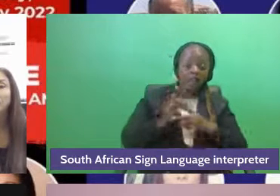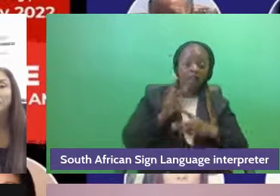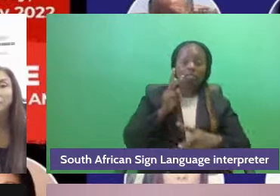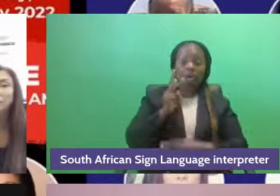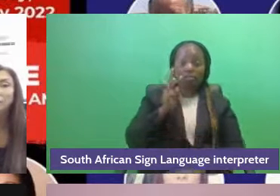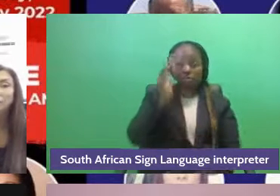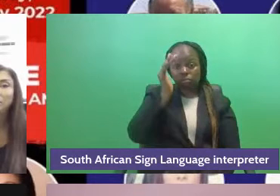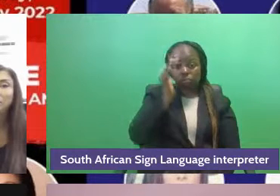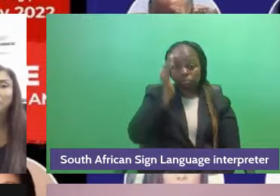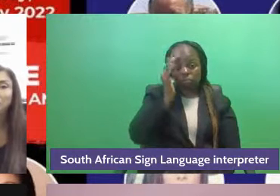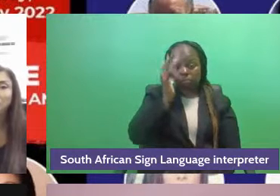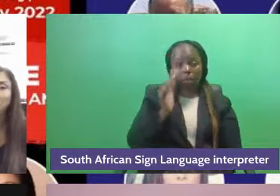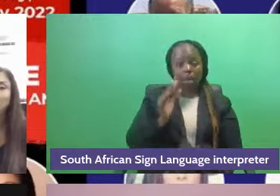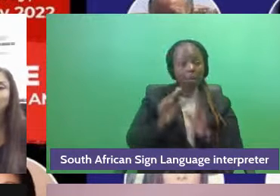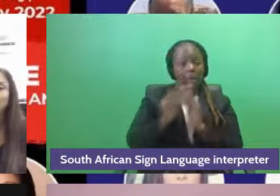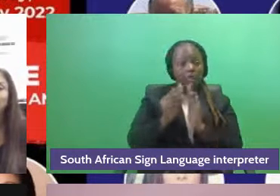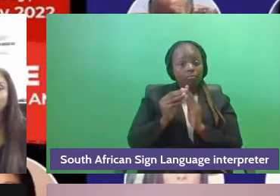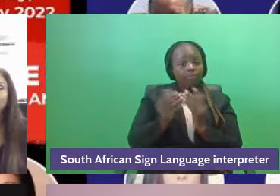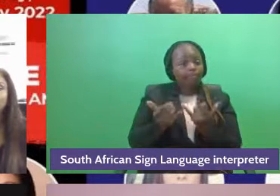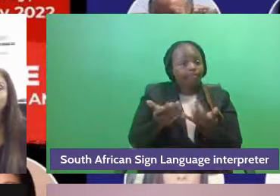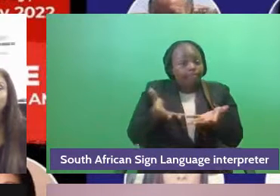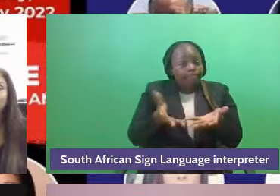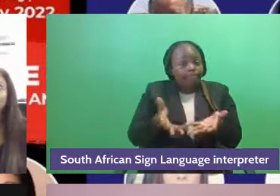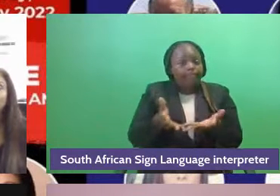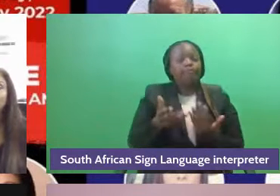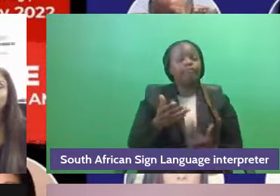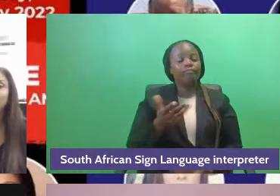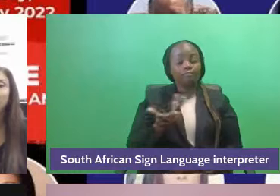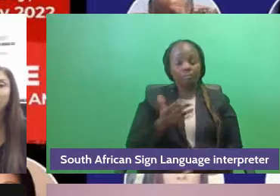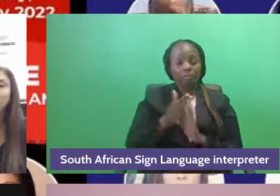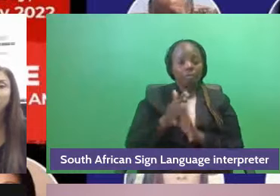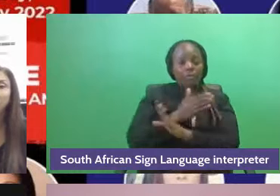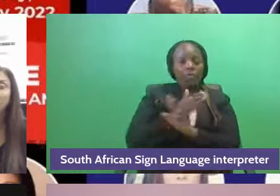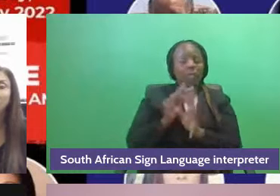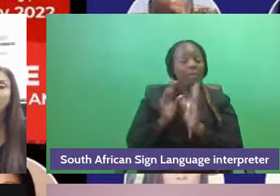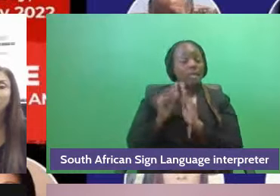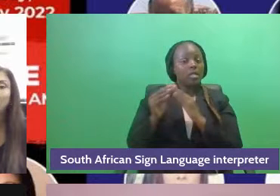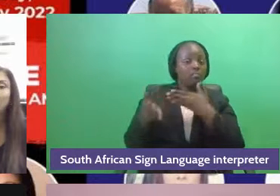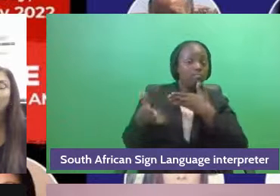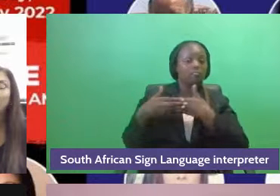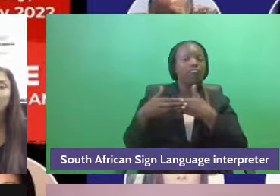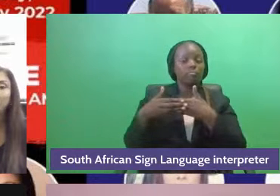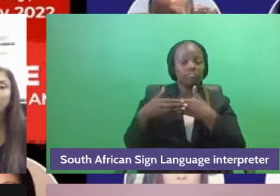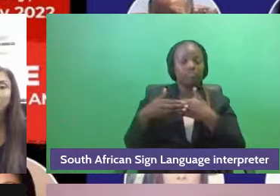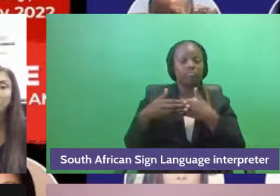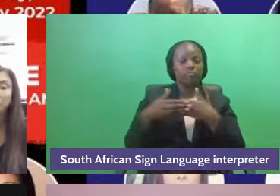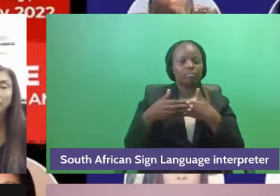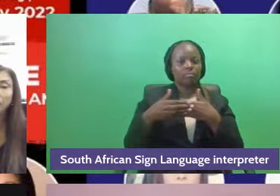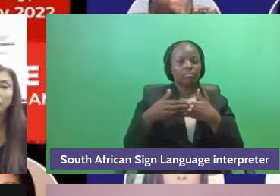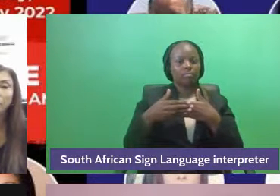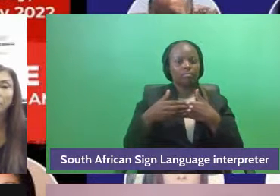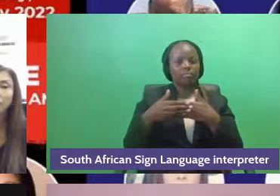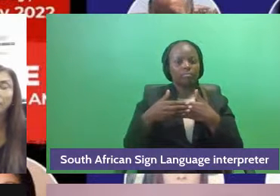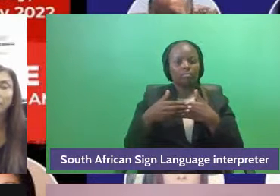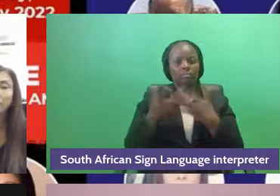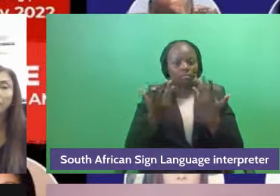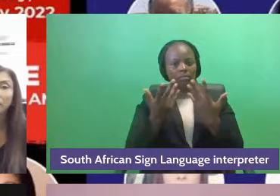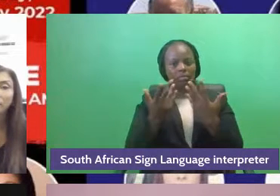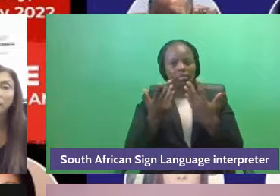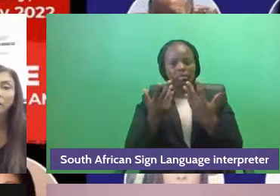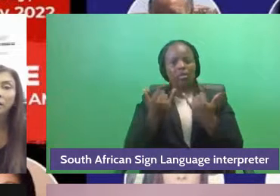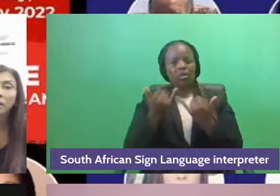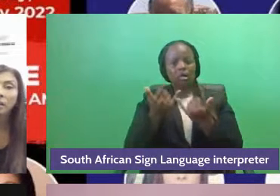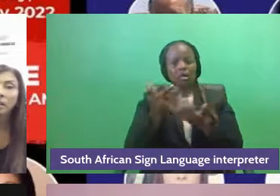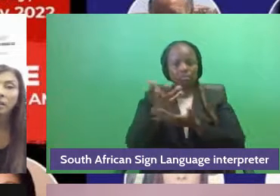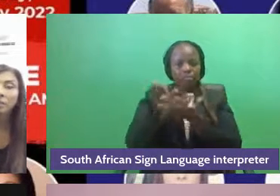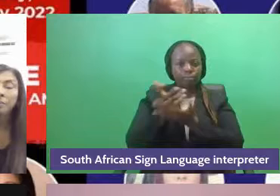session itself. And yeah, before we close our session, I will continue to look out into the comment section.